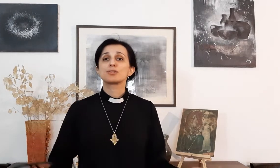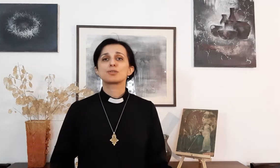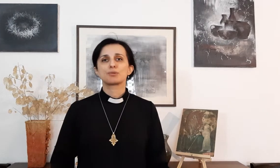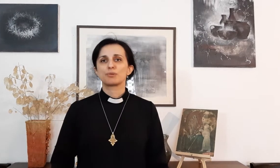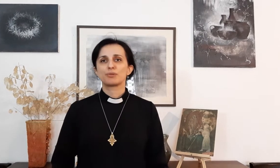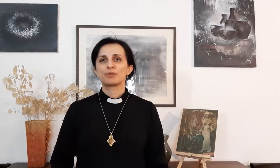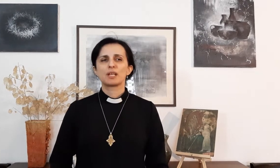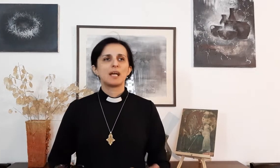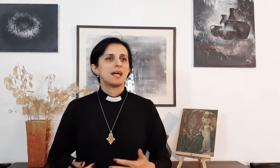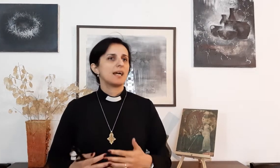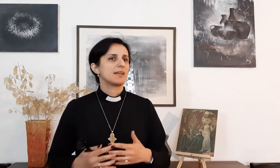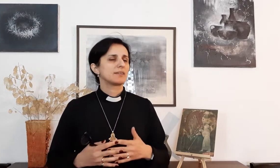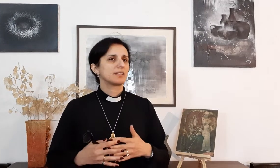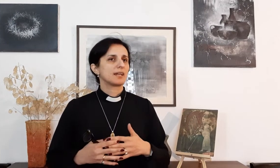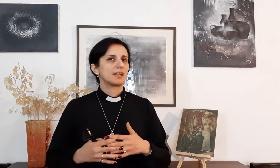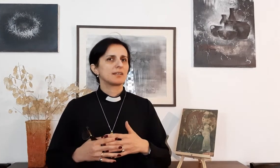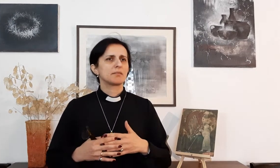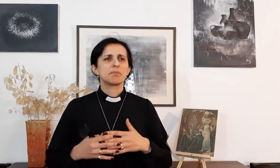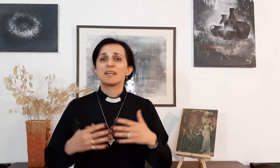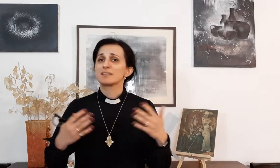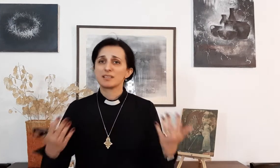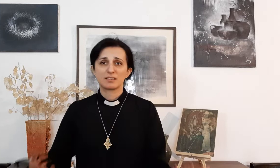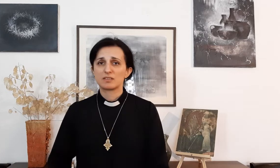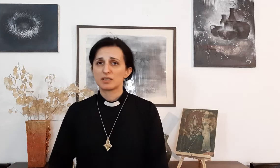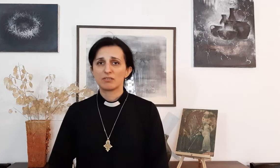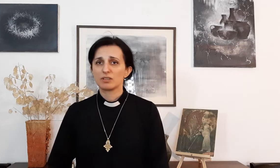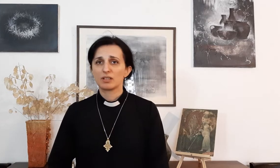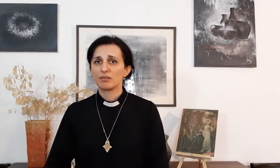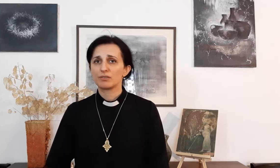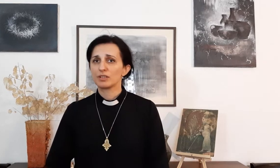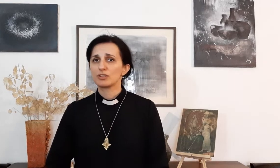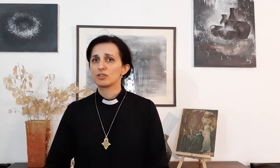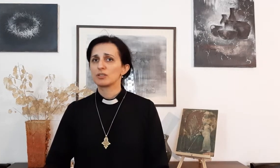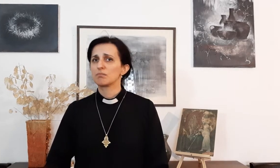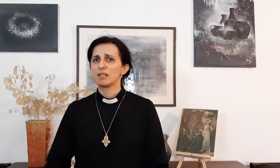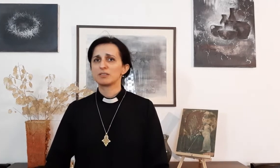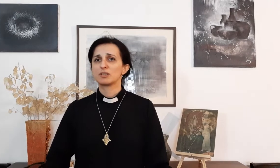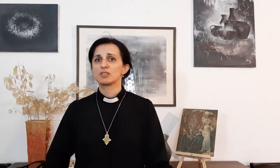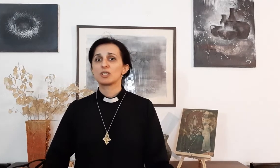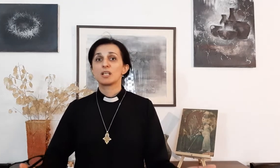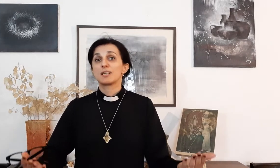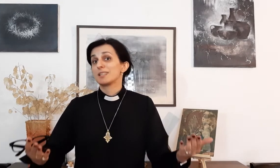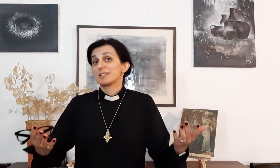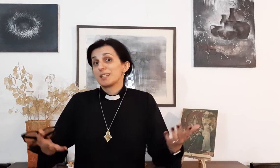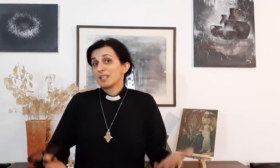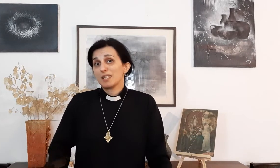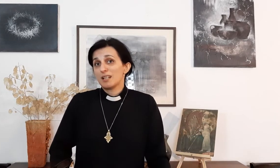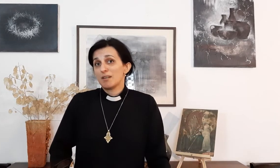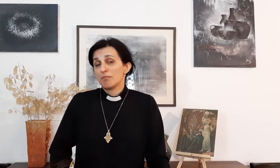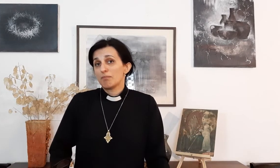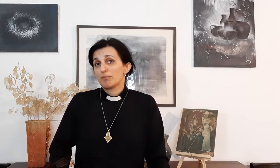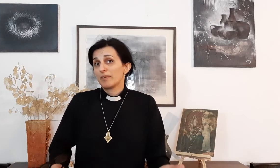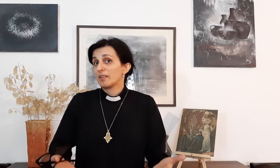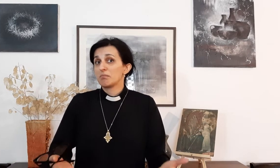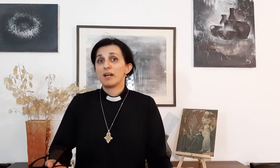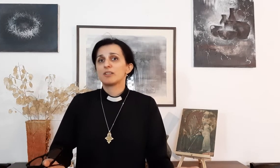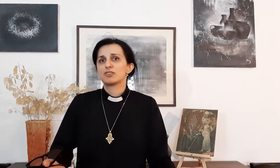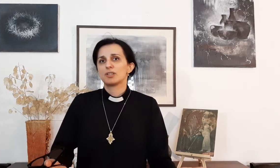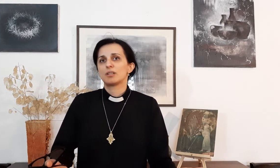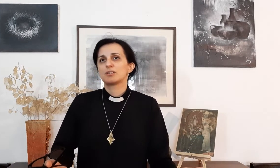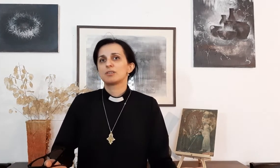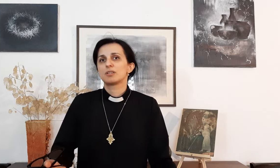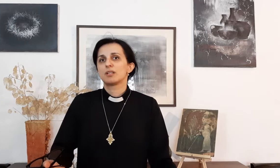most truth and the best understanding of Christian message is here in